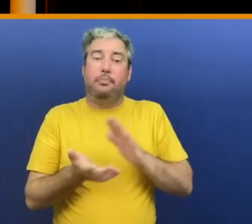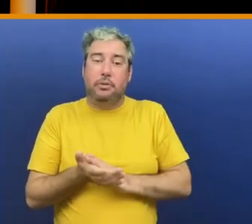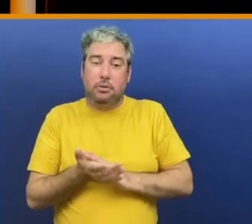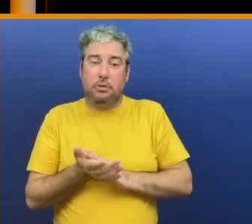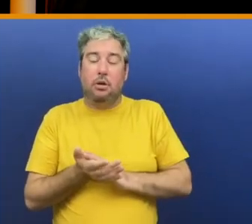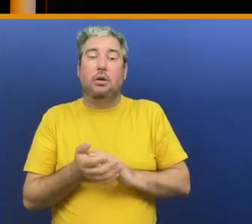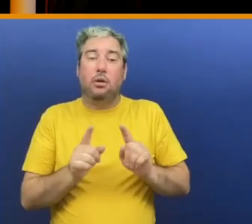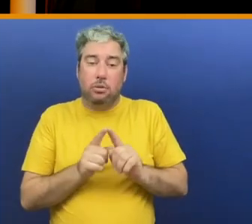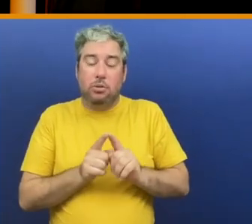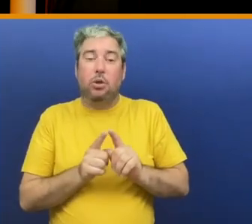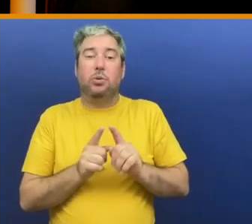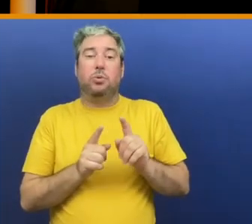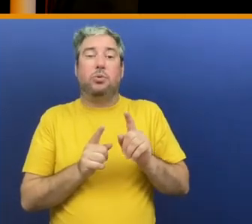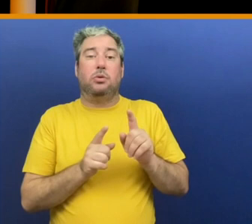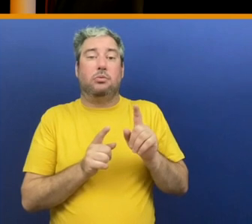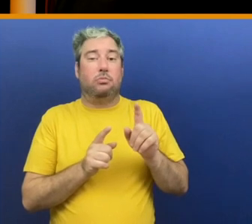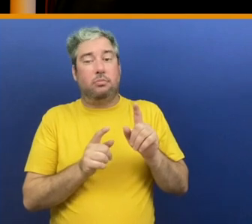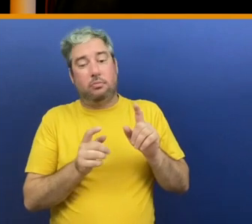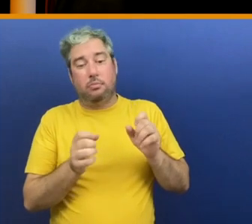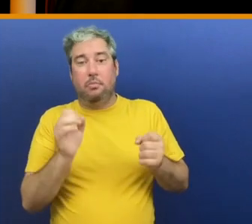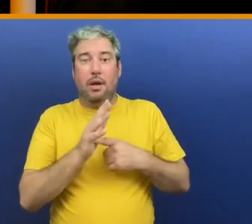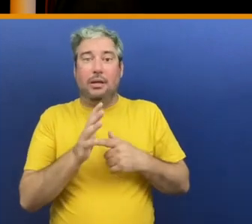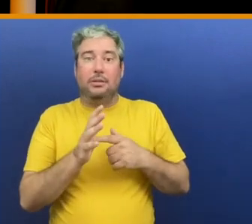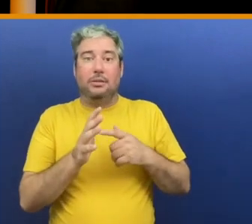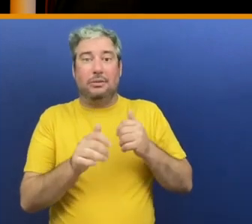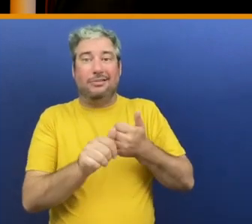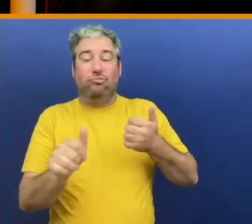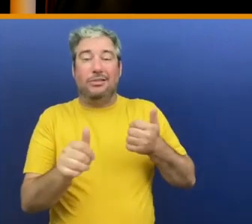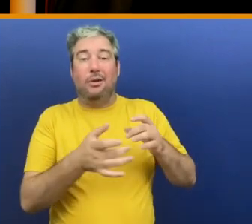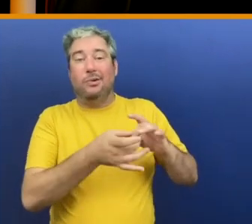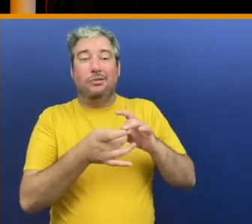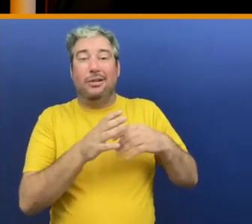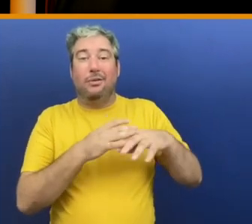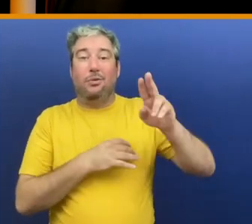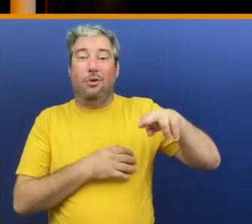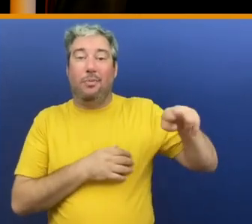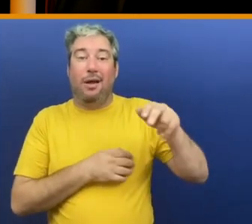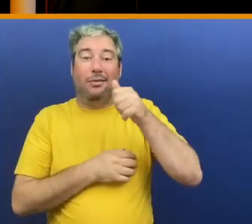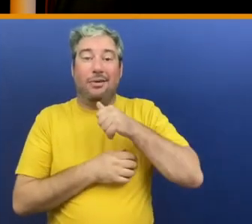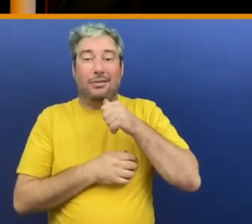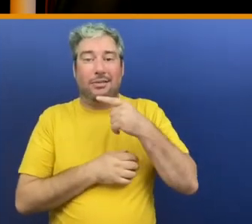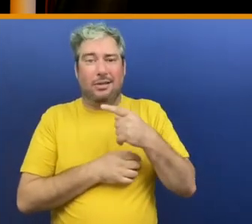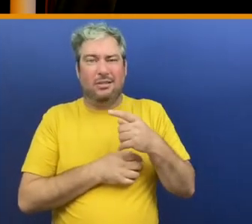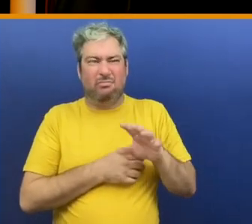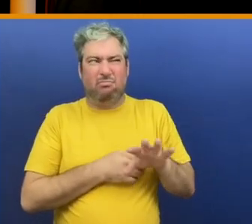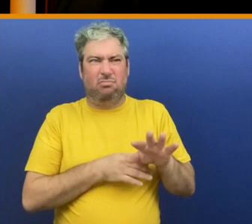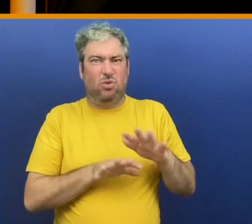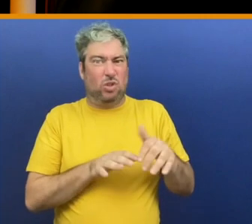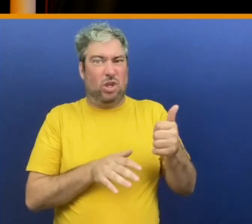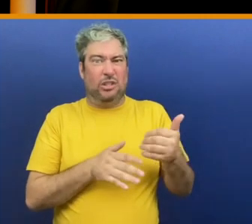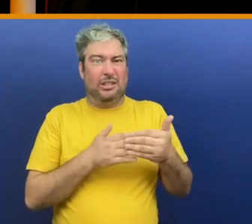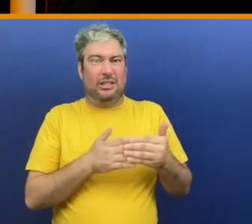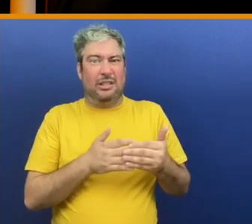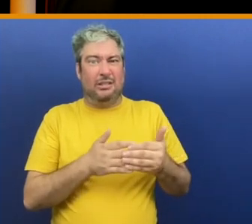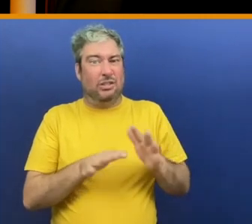in Norway and Iceland were saying, this is not a very good deal, really. It's not better than the situation the UK had before. And we're very clear